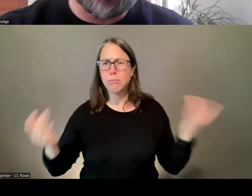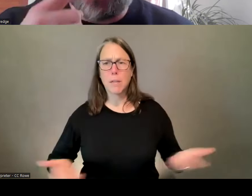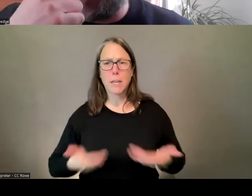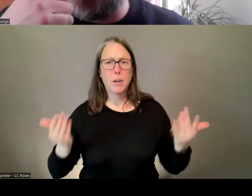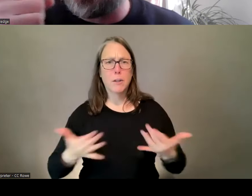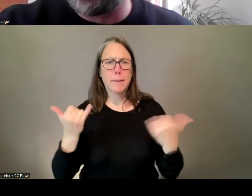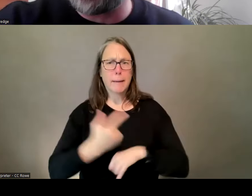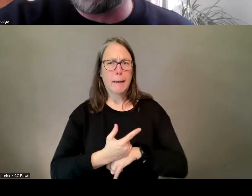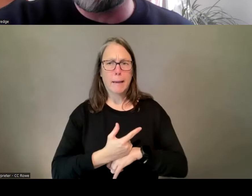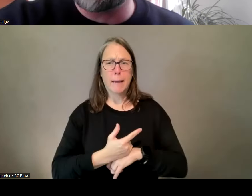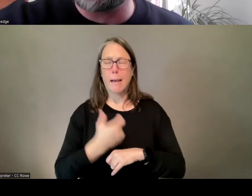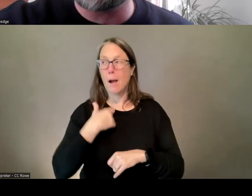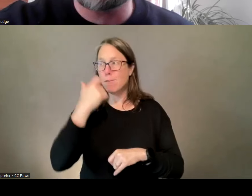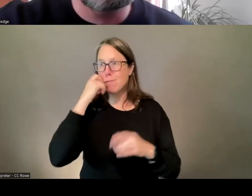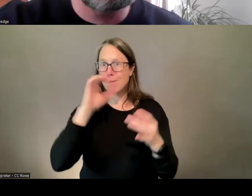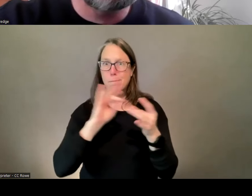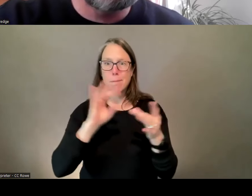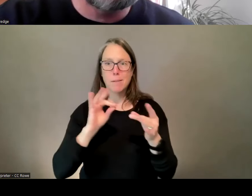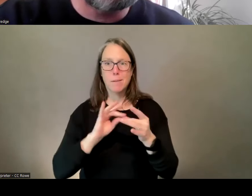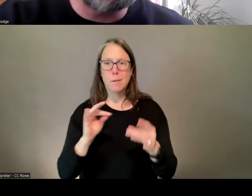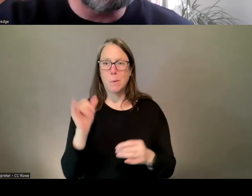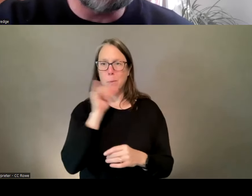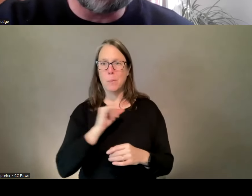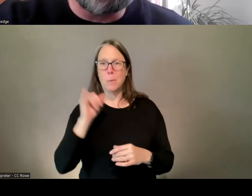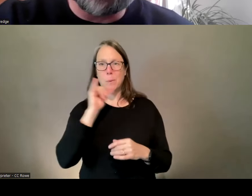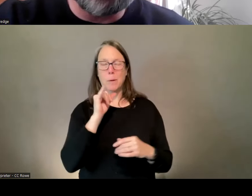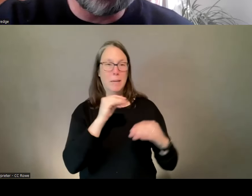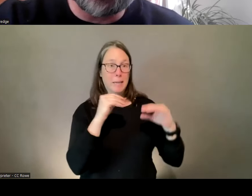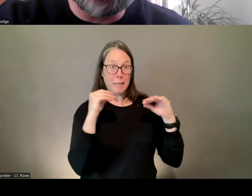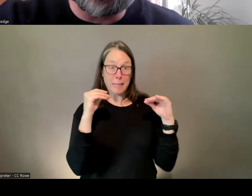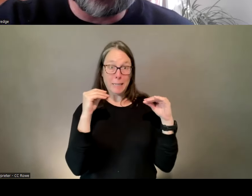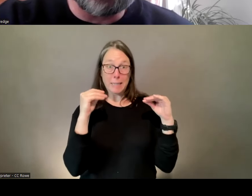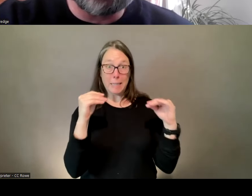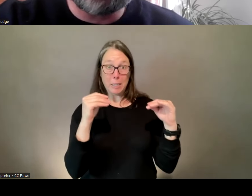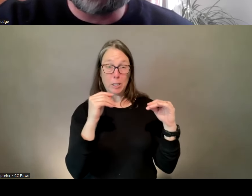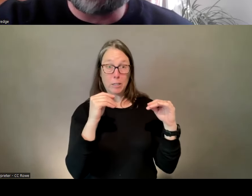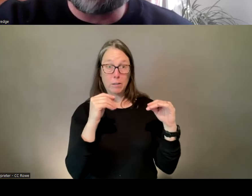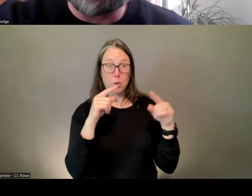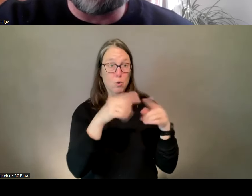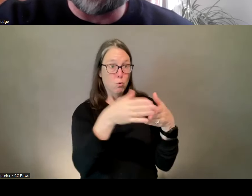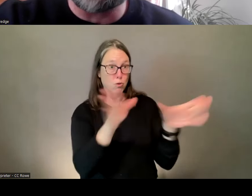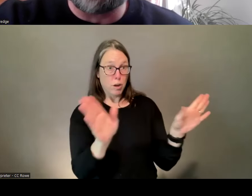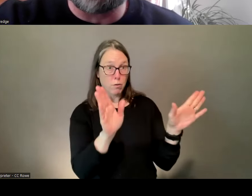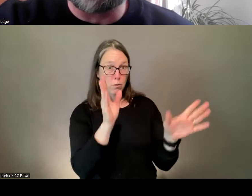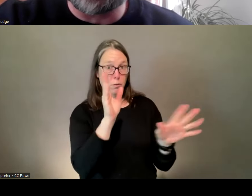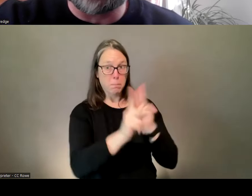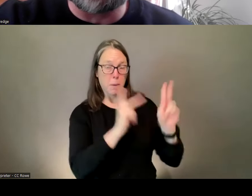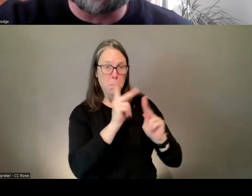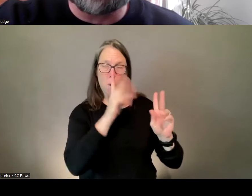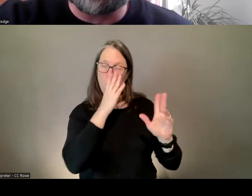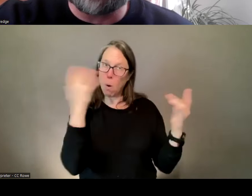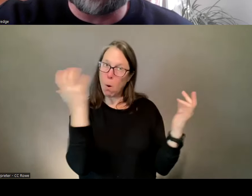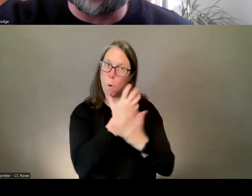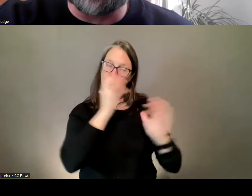just a minute ago, I find teaching to the community a fun challenge